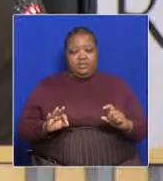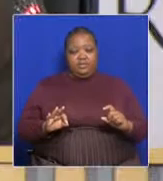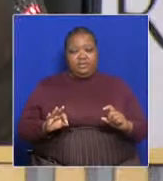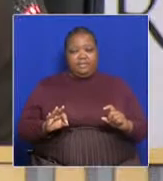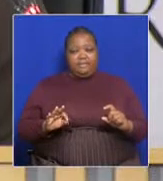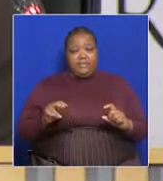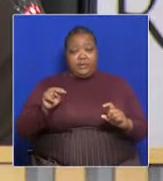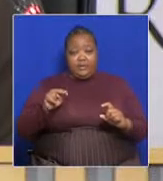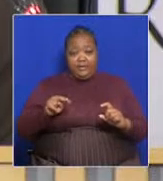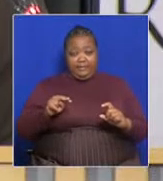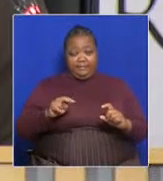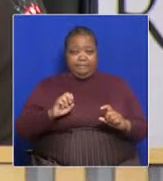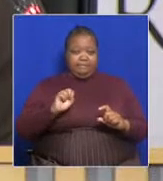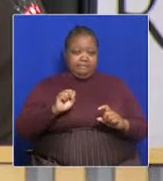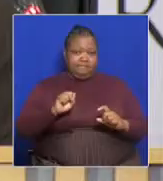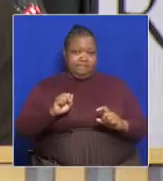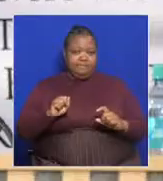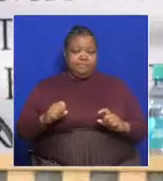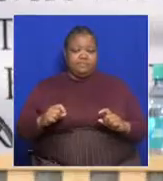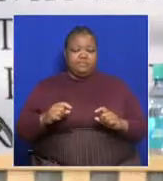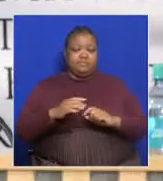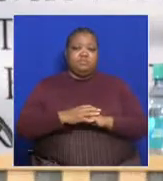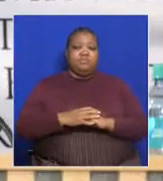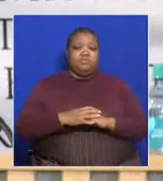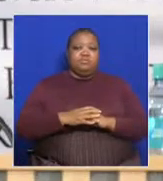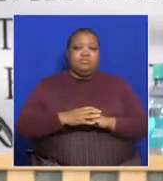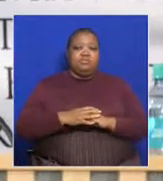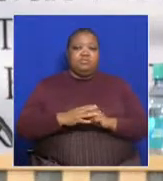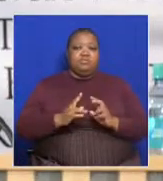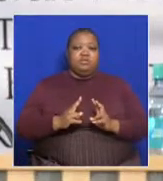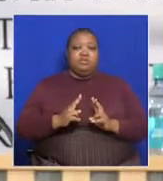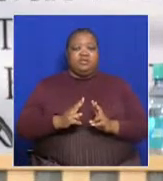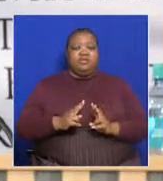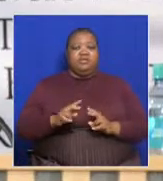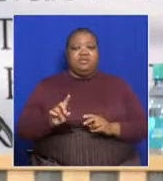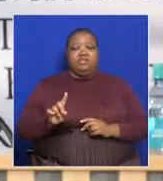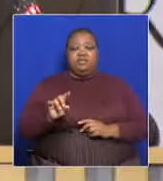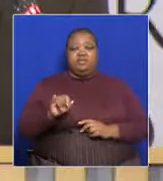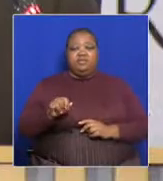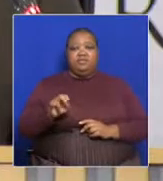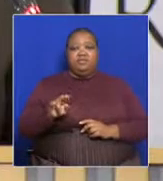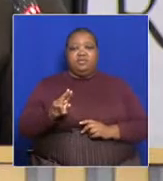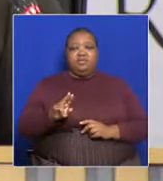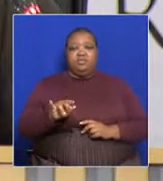Yes. And then she doesn't reference your visit of 1st July.